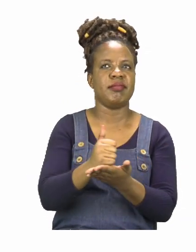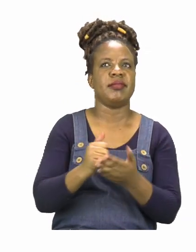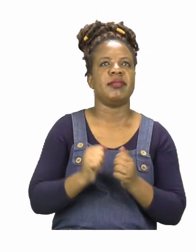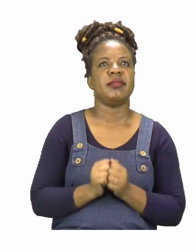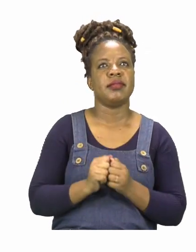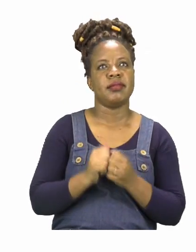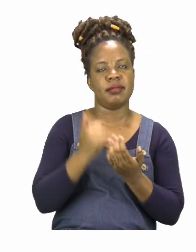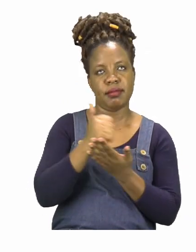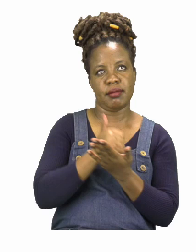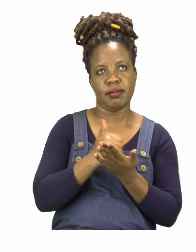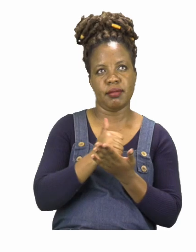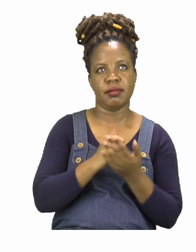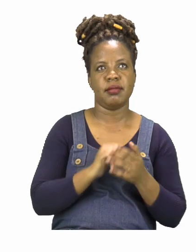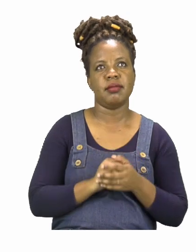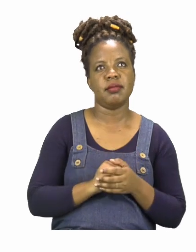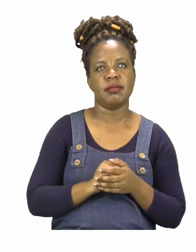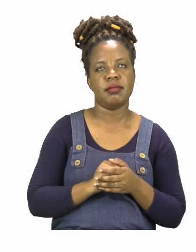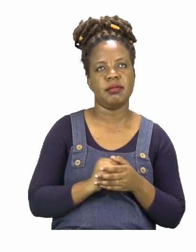clean,